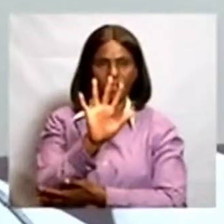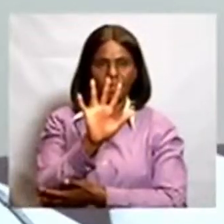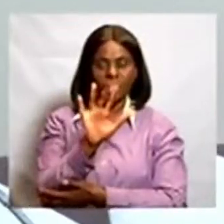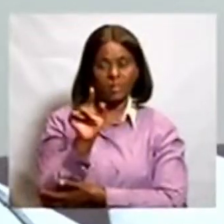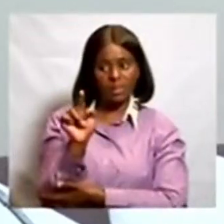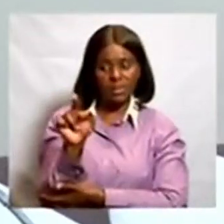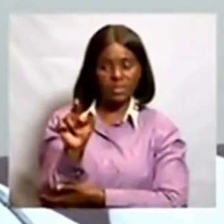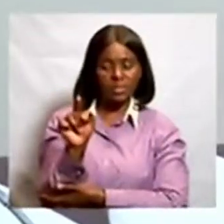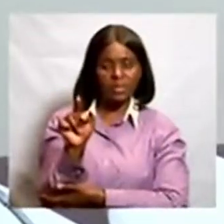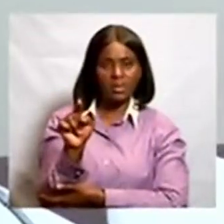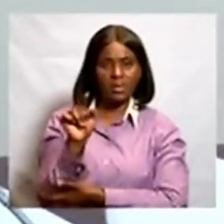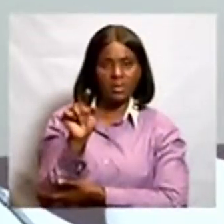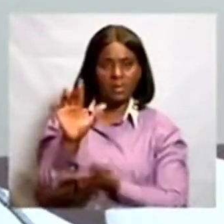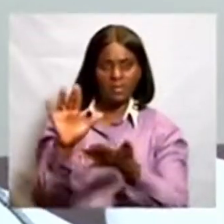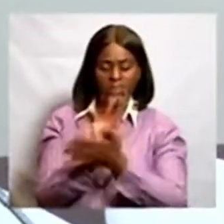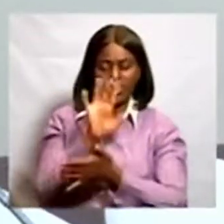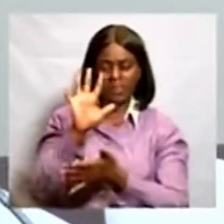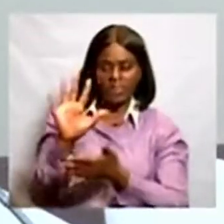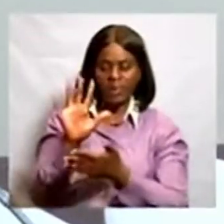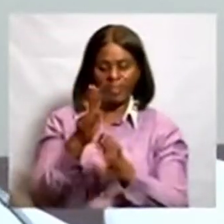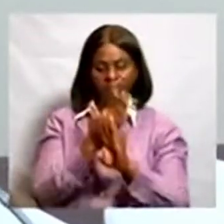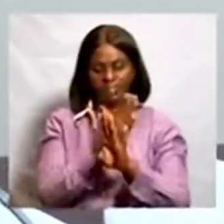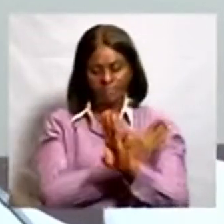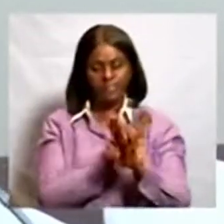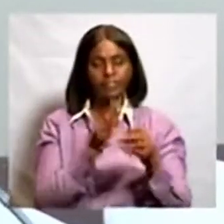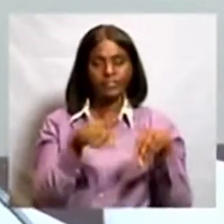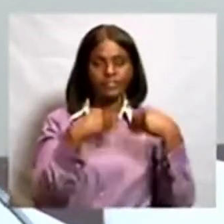the preliminary provisions.